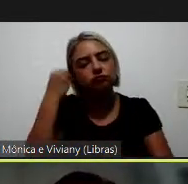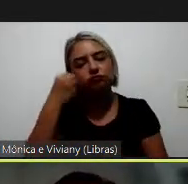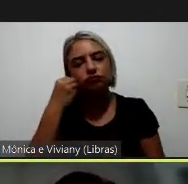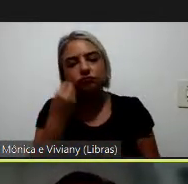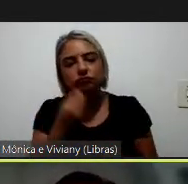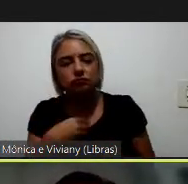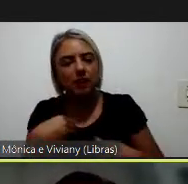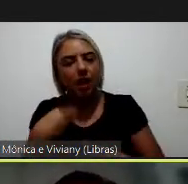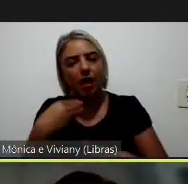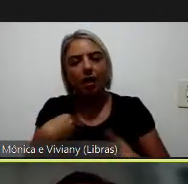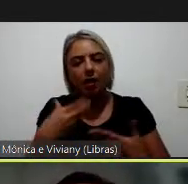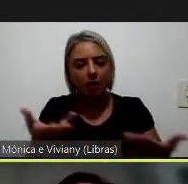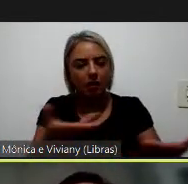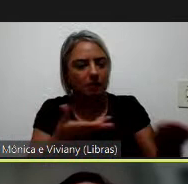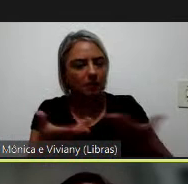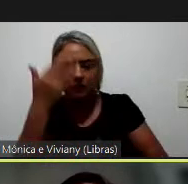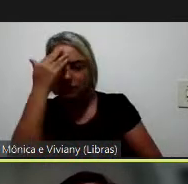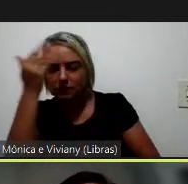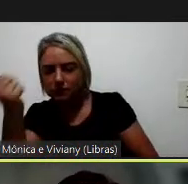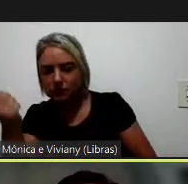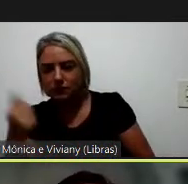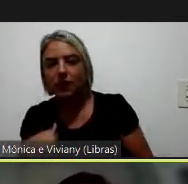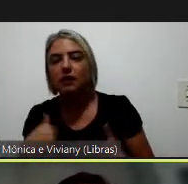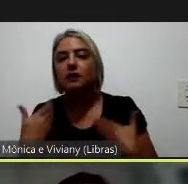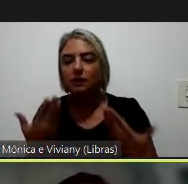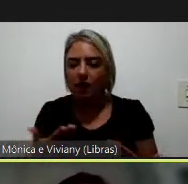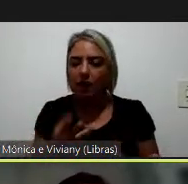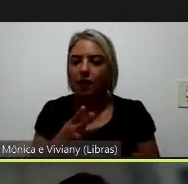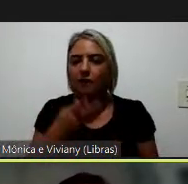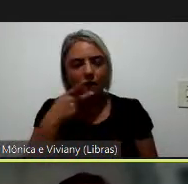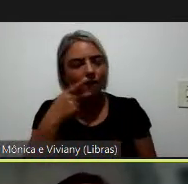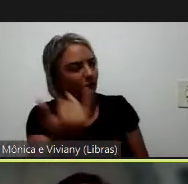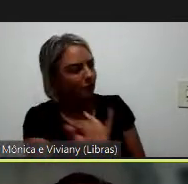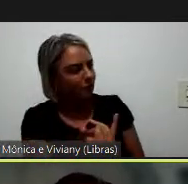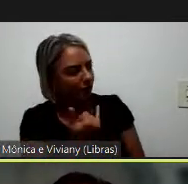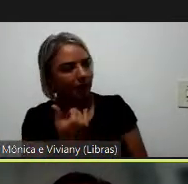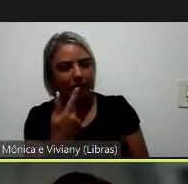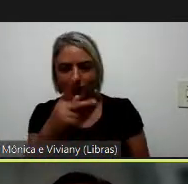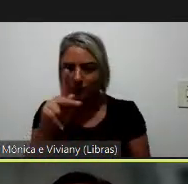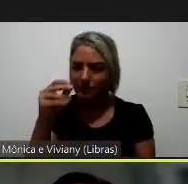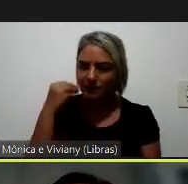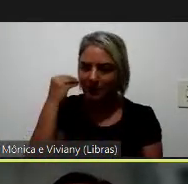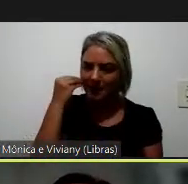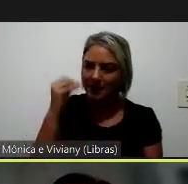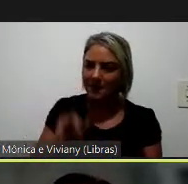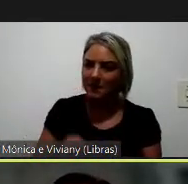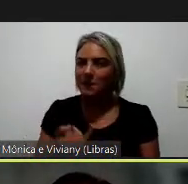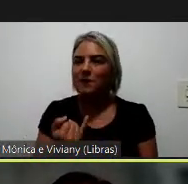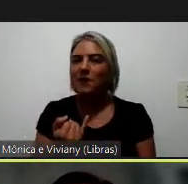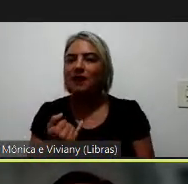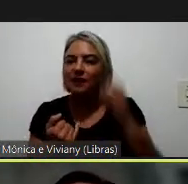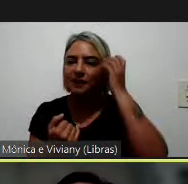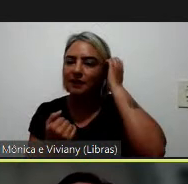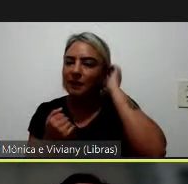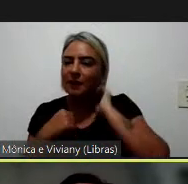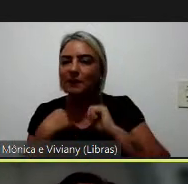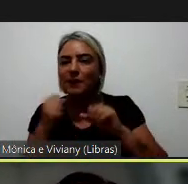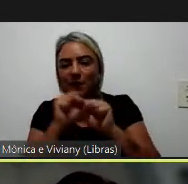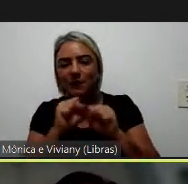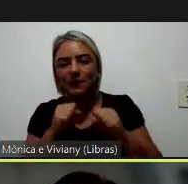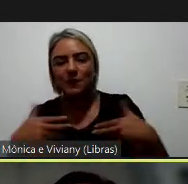nutriçãoaps.com.br, you can share your experience. So you can tell us about your experience